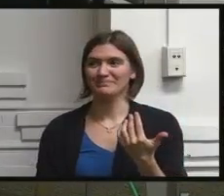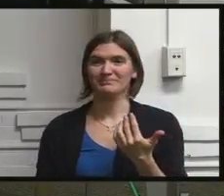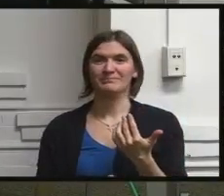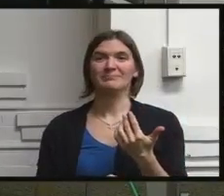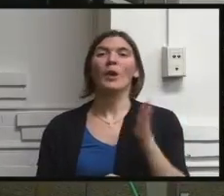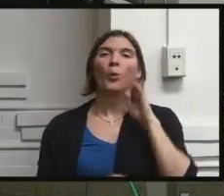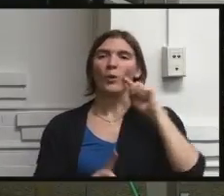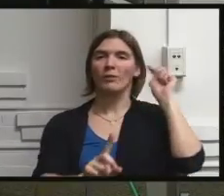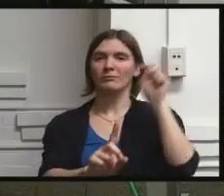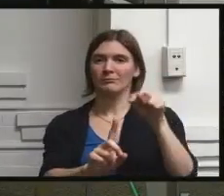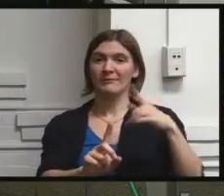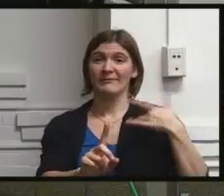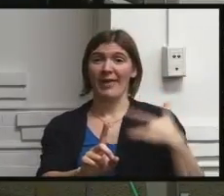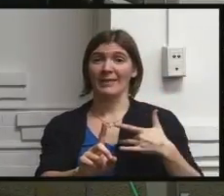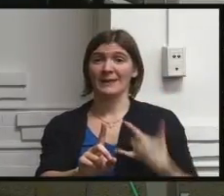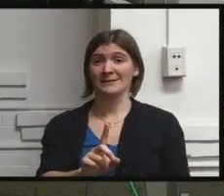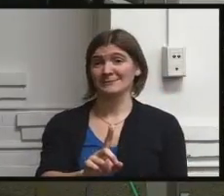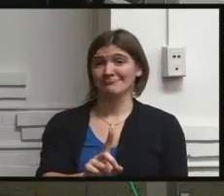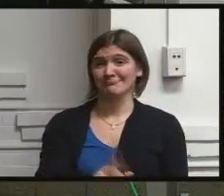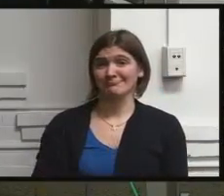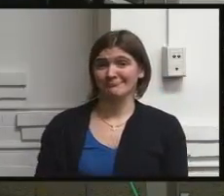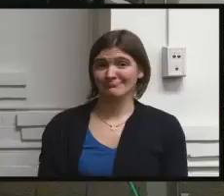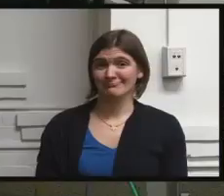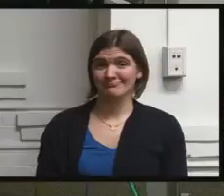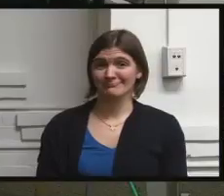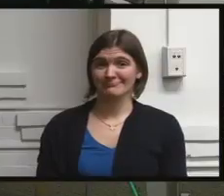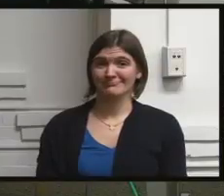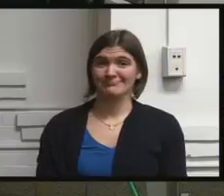be centered around Valentine's Day.